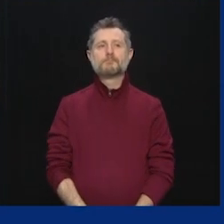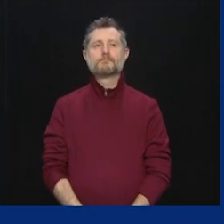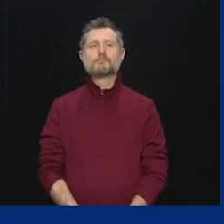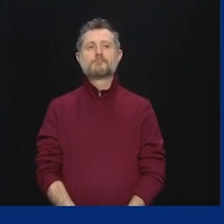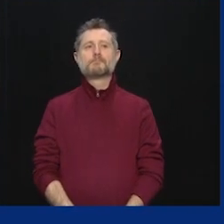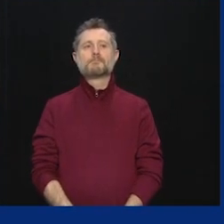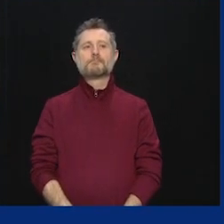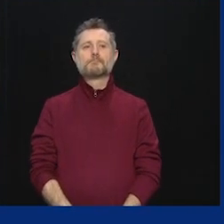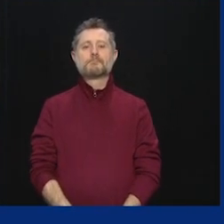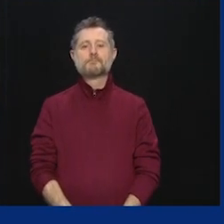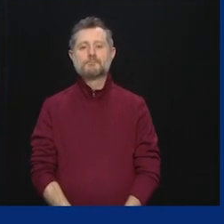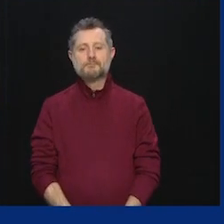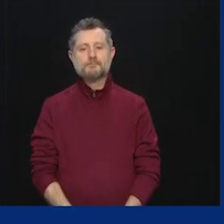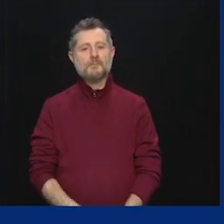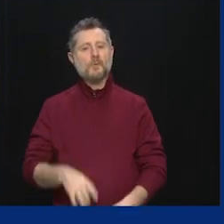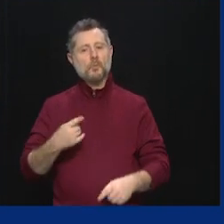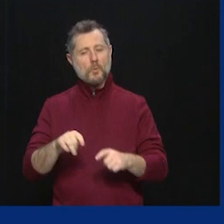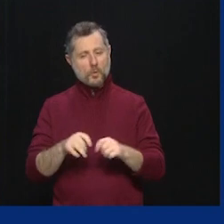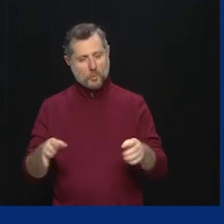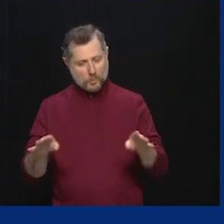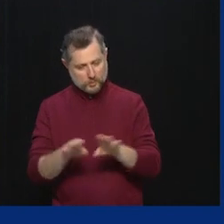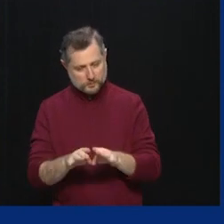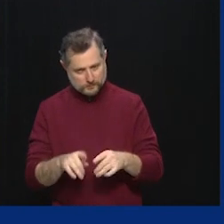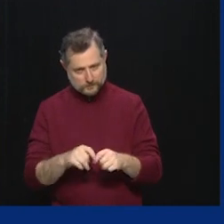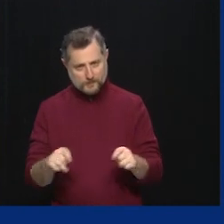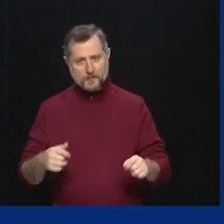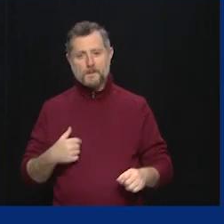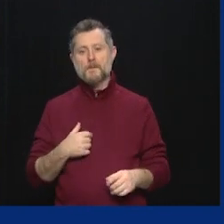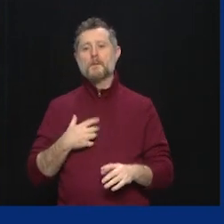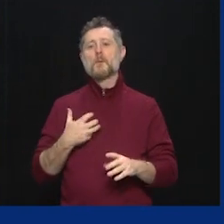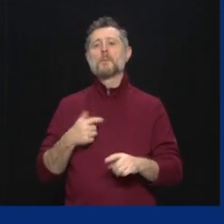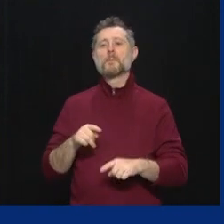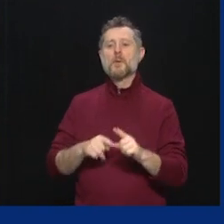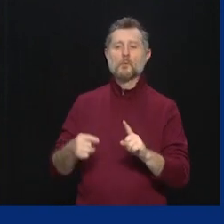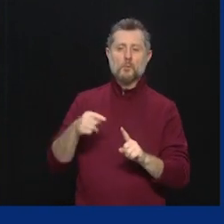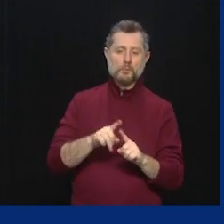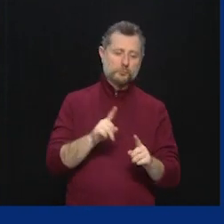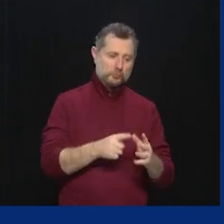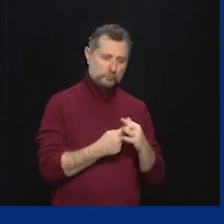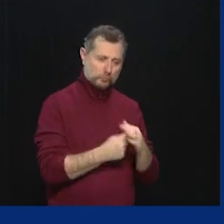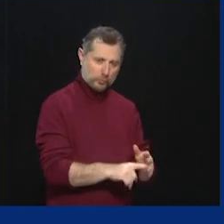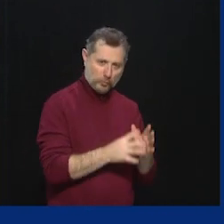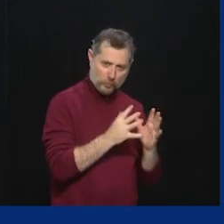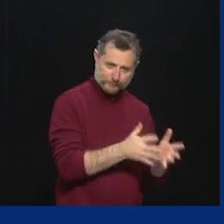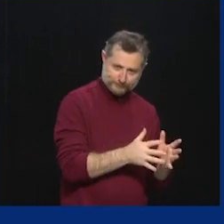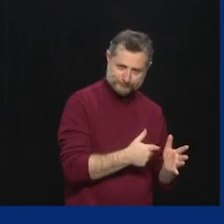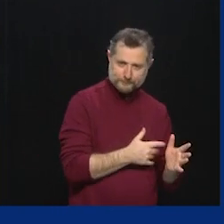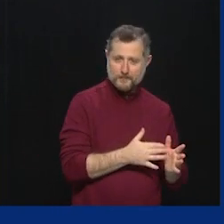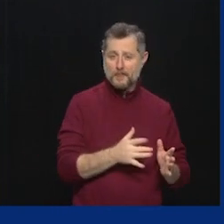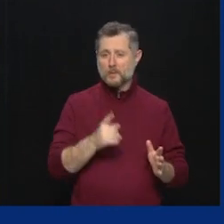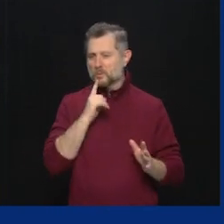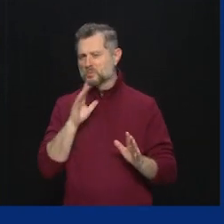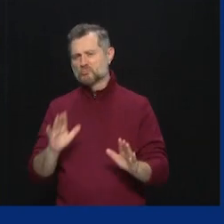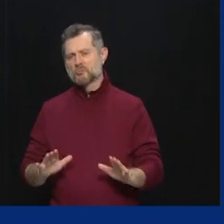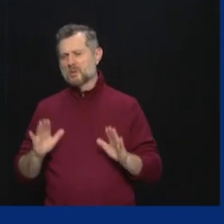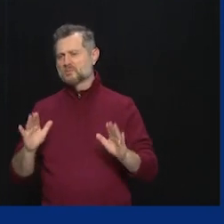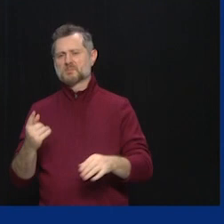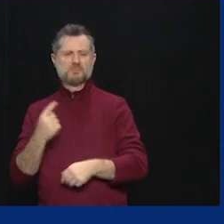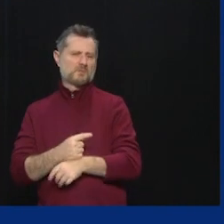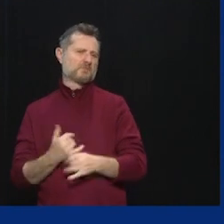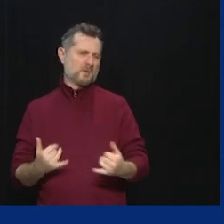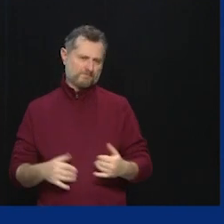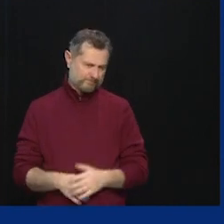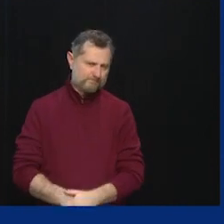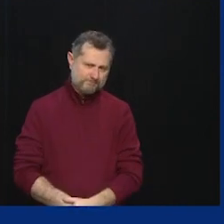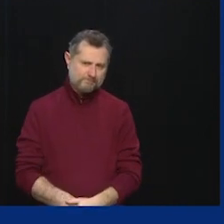Look, I want to close by going where I started. This is an incredible day. We walked around